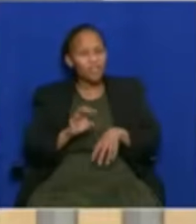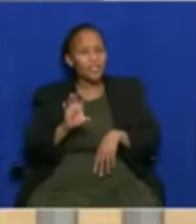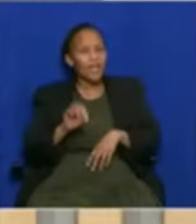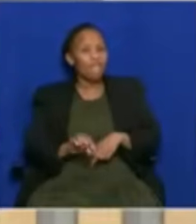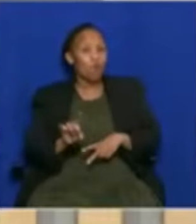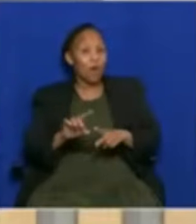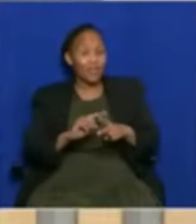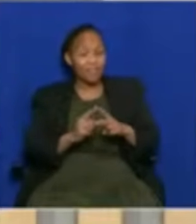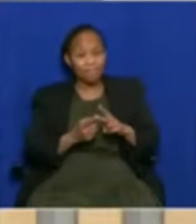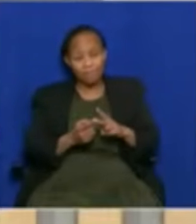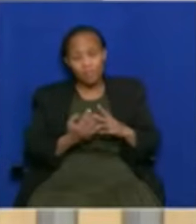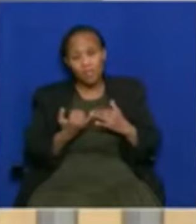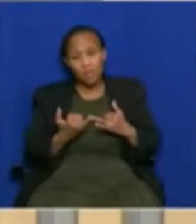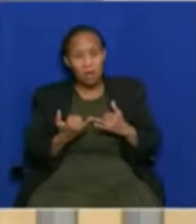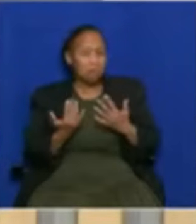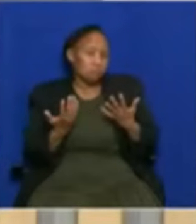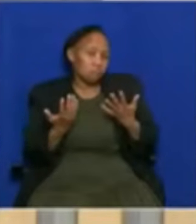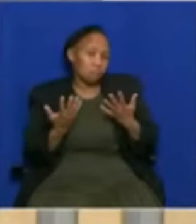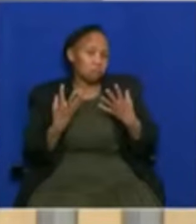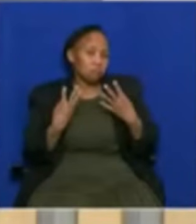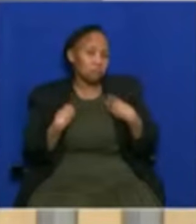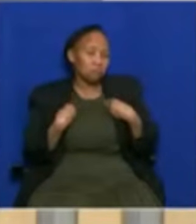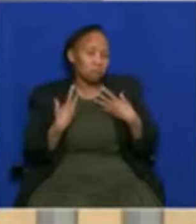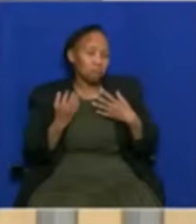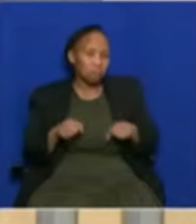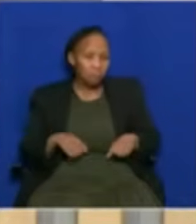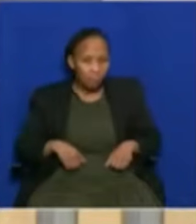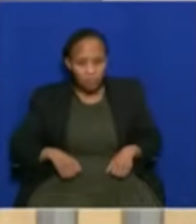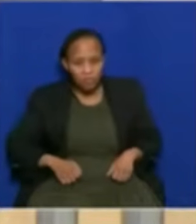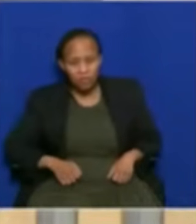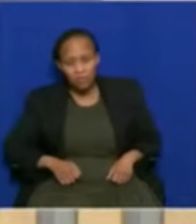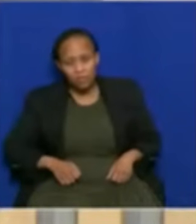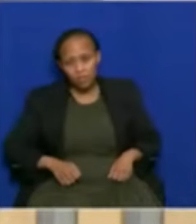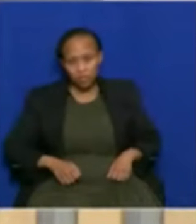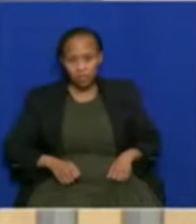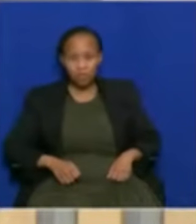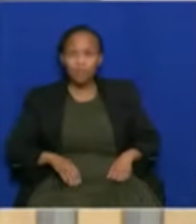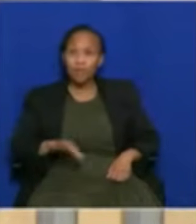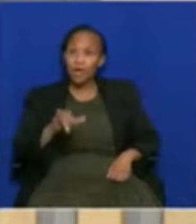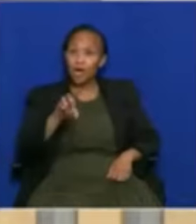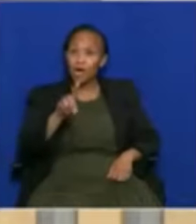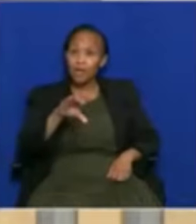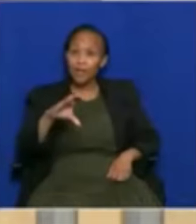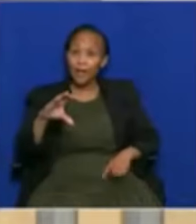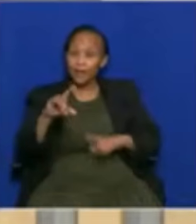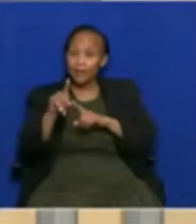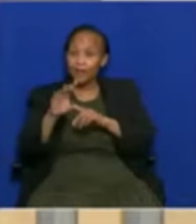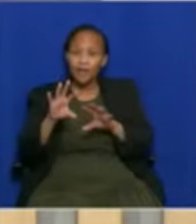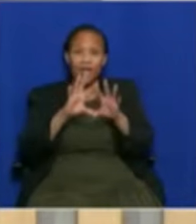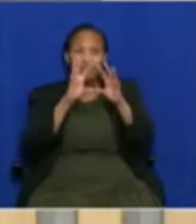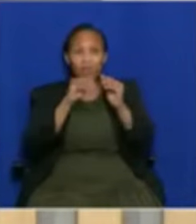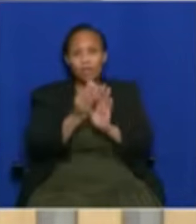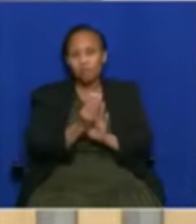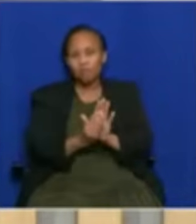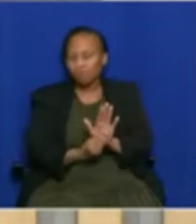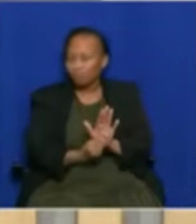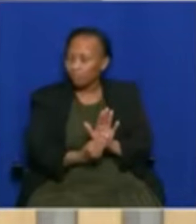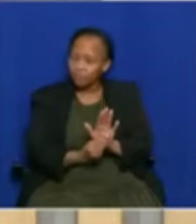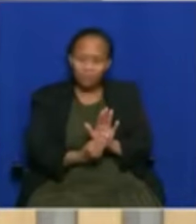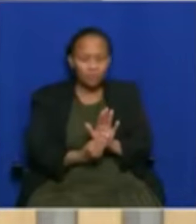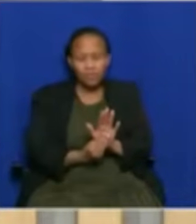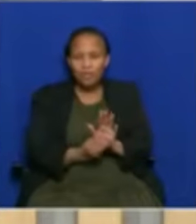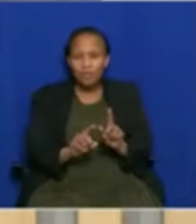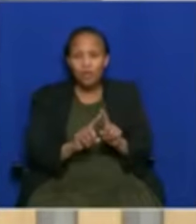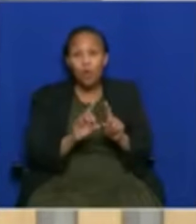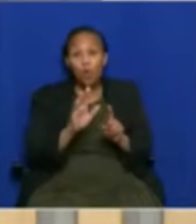accepted. So it's not IDAC that is putting in everything here, but you also got to have this and also got to have that. You